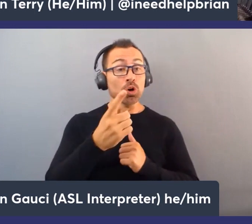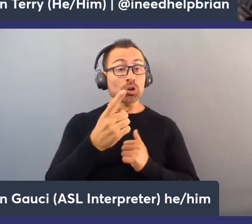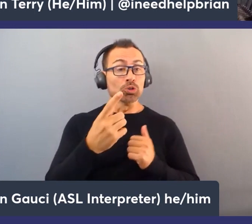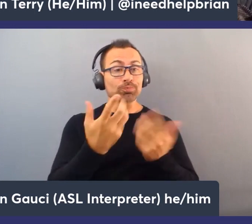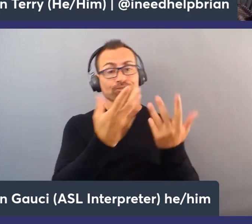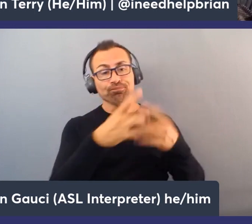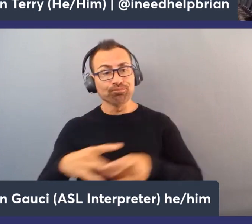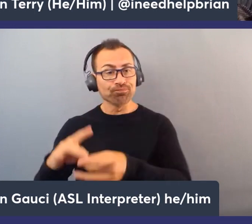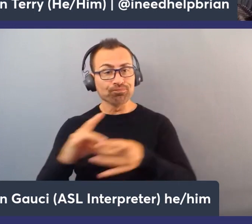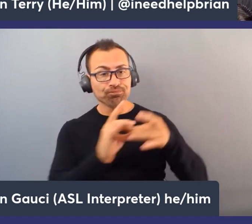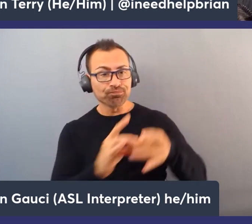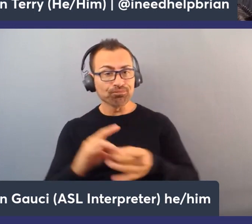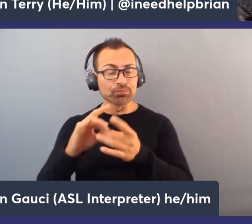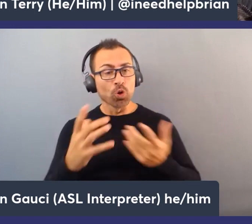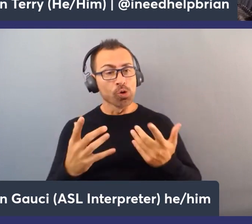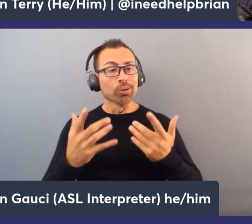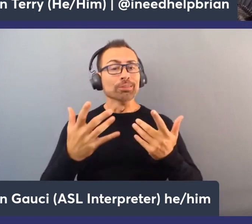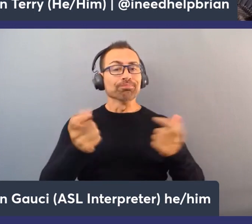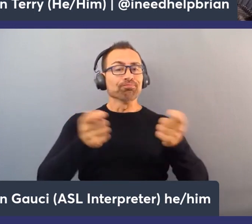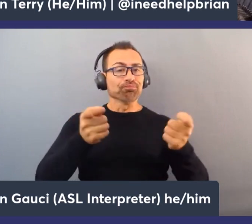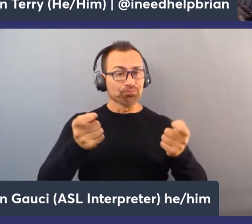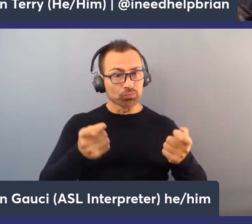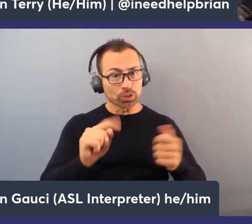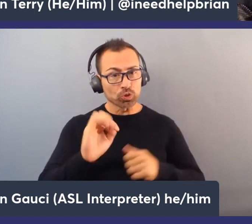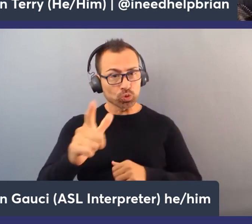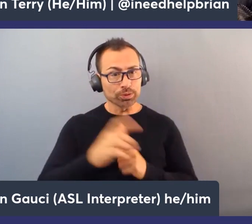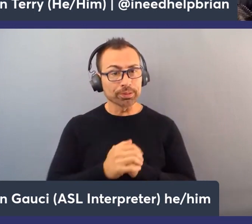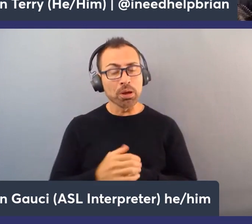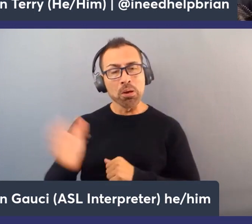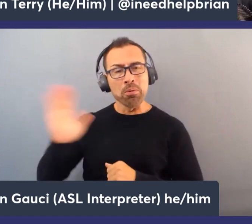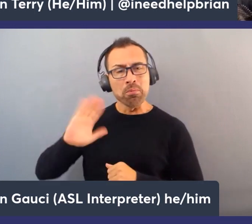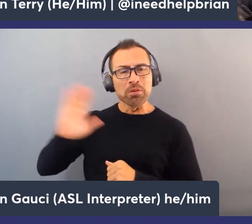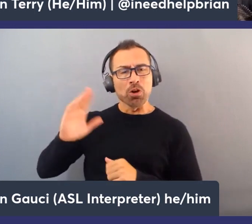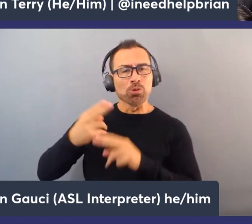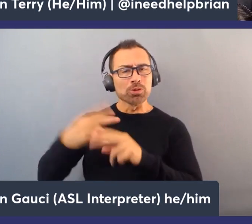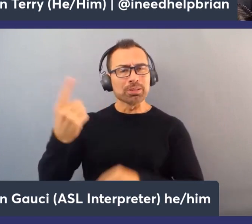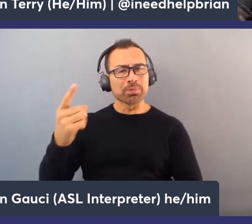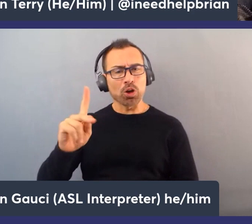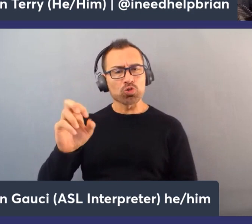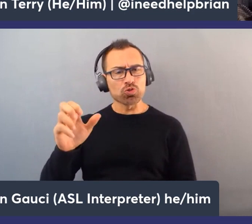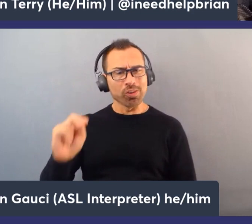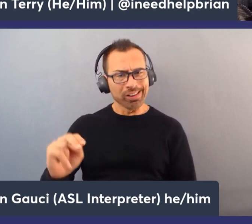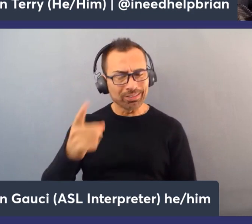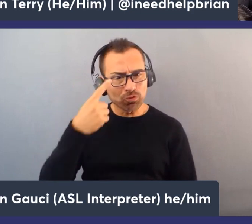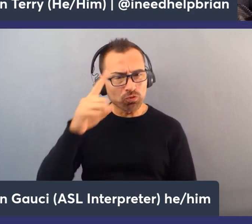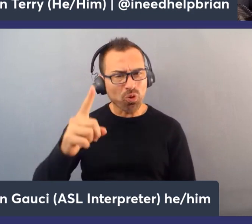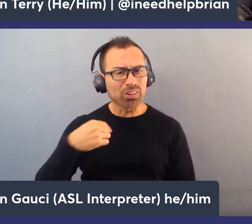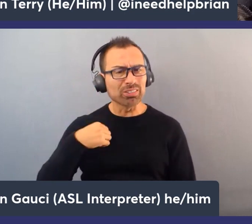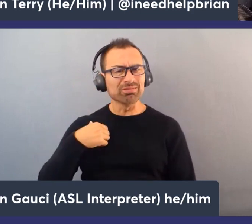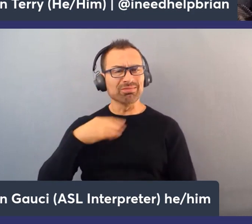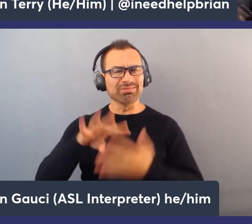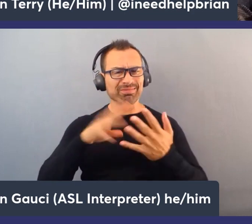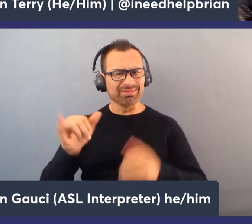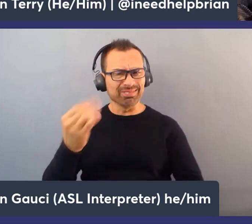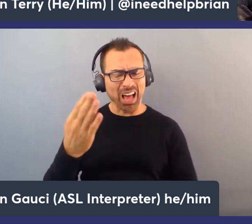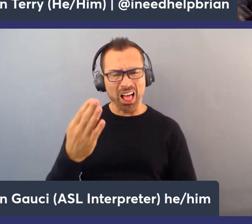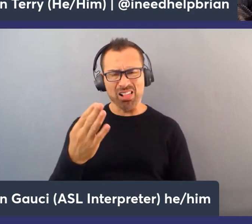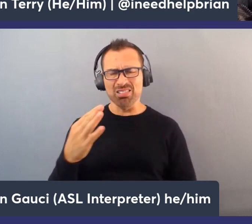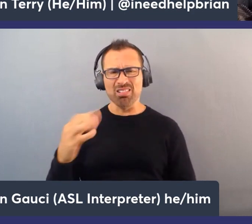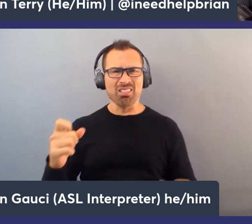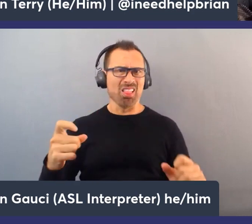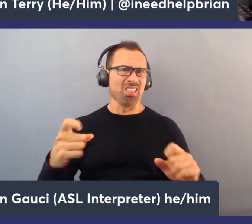of computing, we used to use something called cron to schedule jobs. Well, it turns out things get complicated, and you need to chain jobs together and stuff like